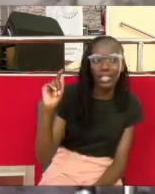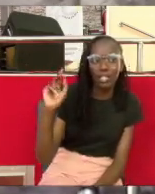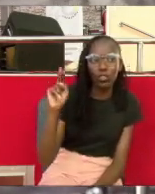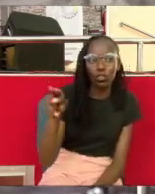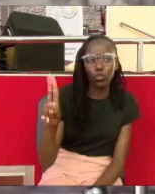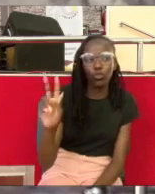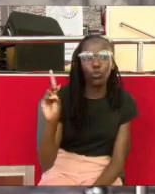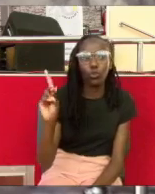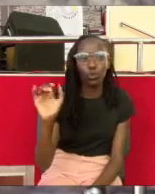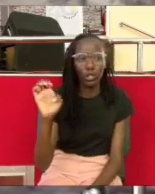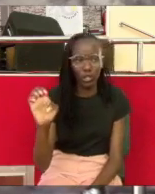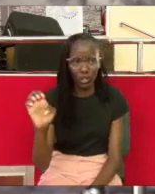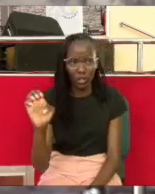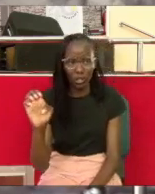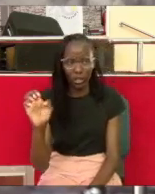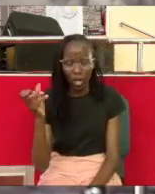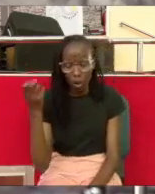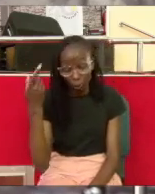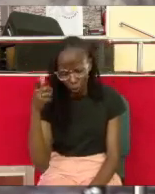of being